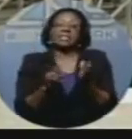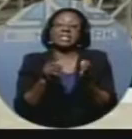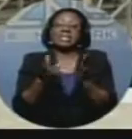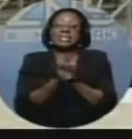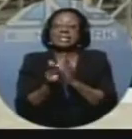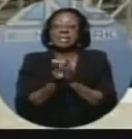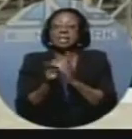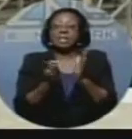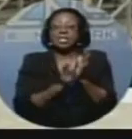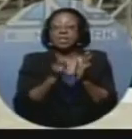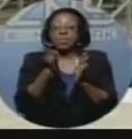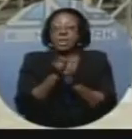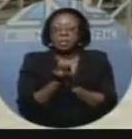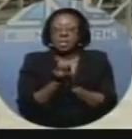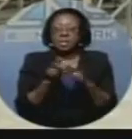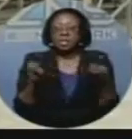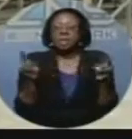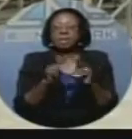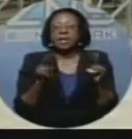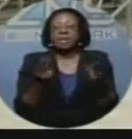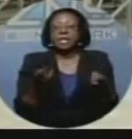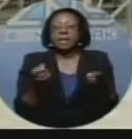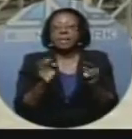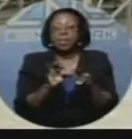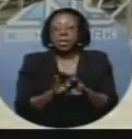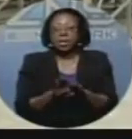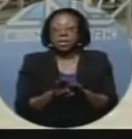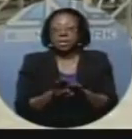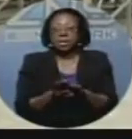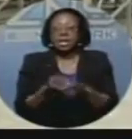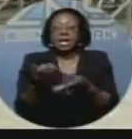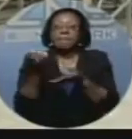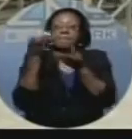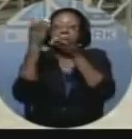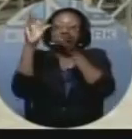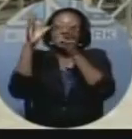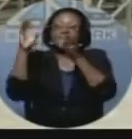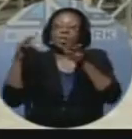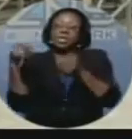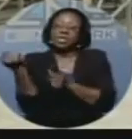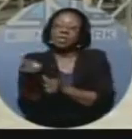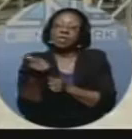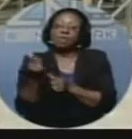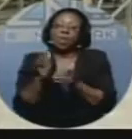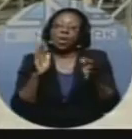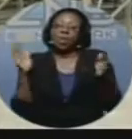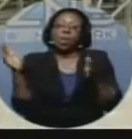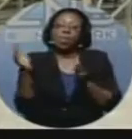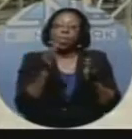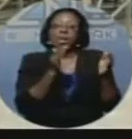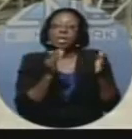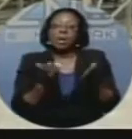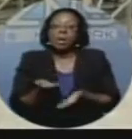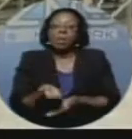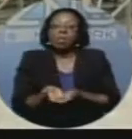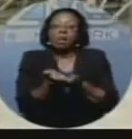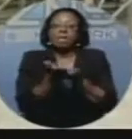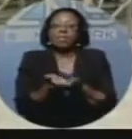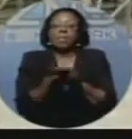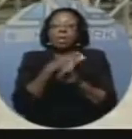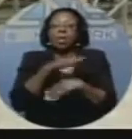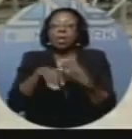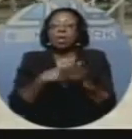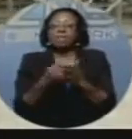that's very important in all of the disciplines: basketball, softball, volleyball, whatever it is. If you're skilled